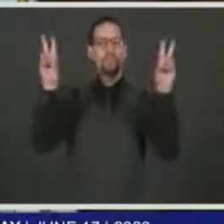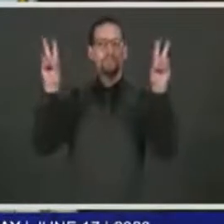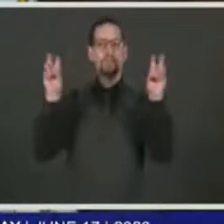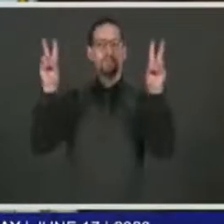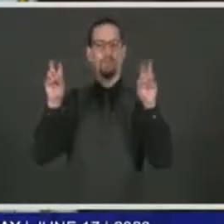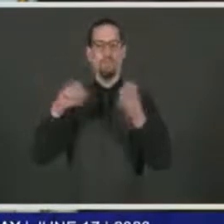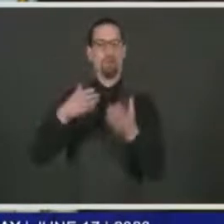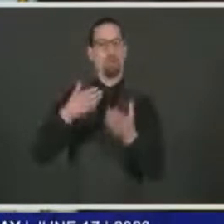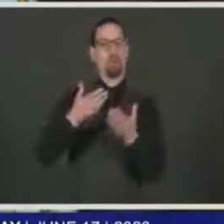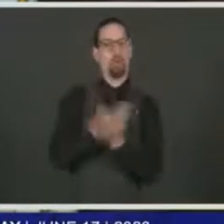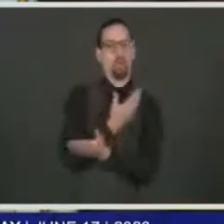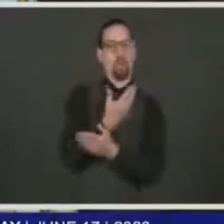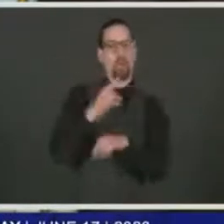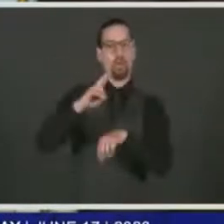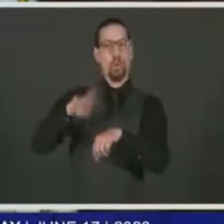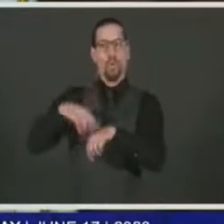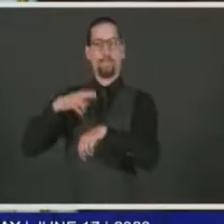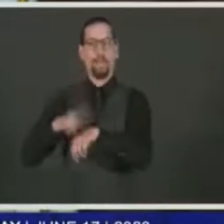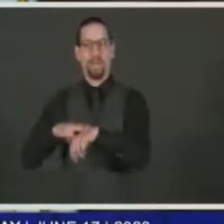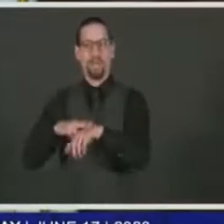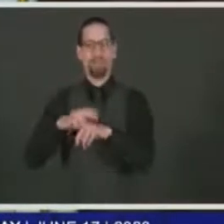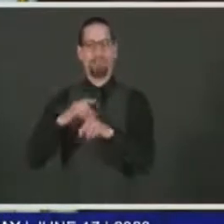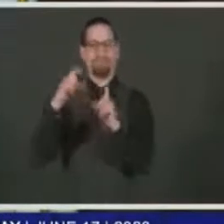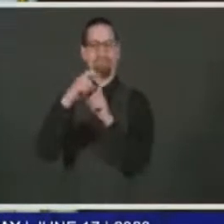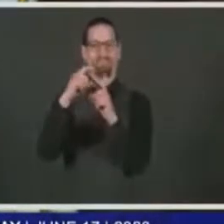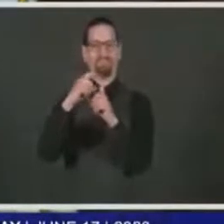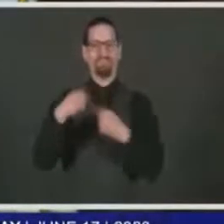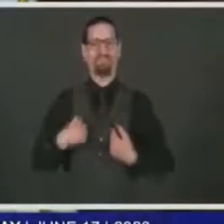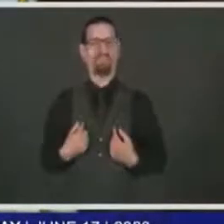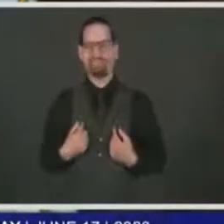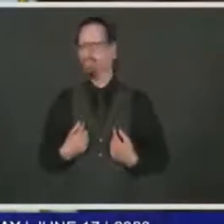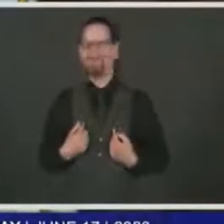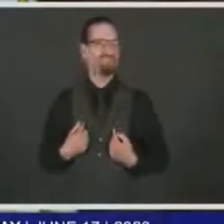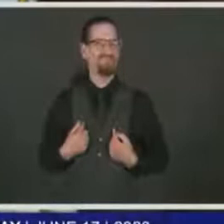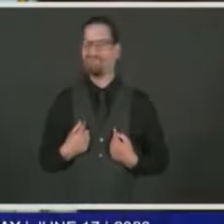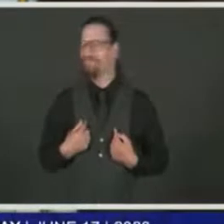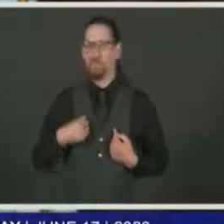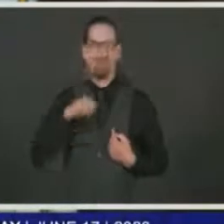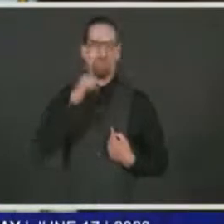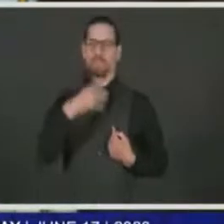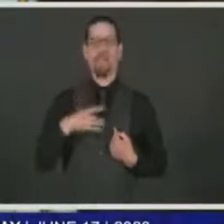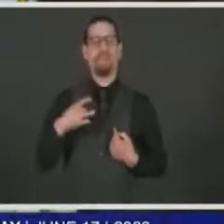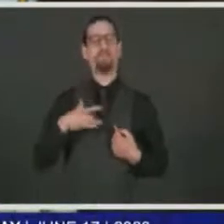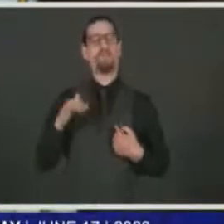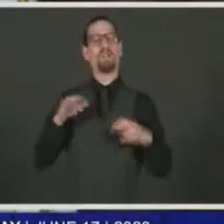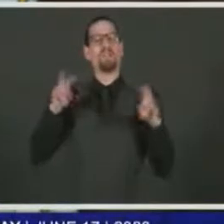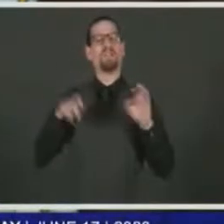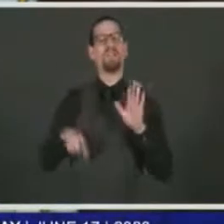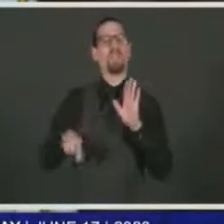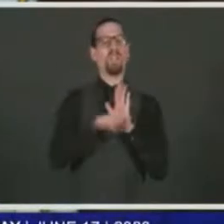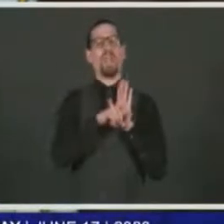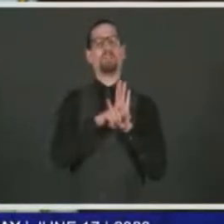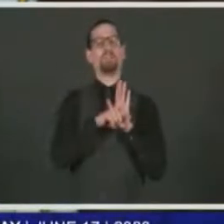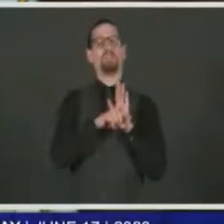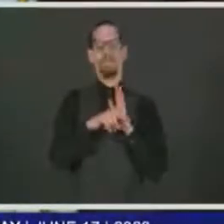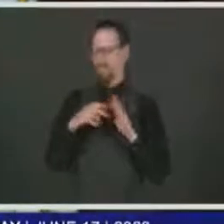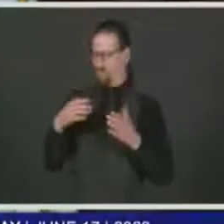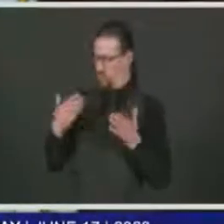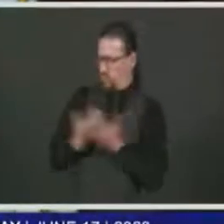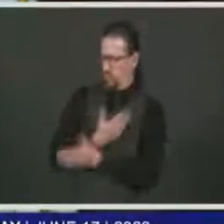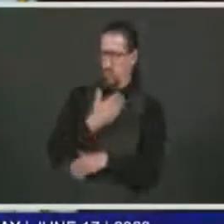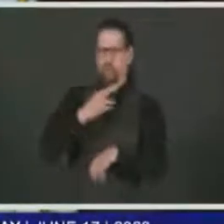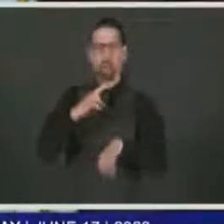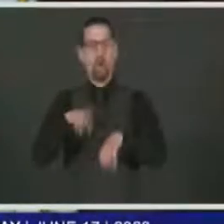actually think we should set our sights higher to say that we're going to rebuild